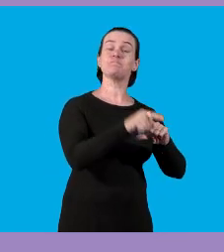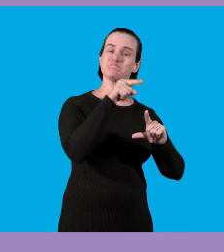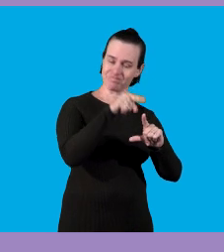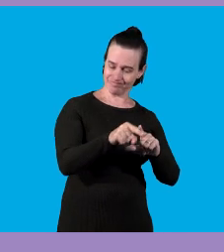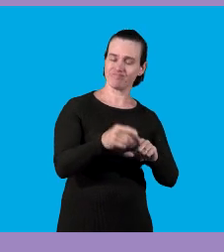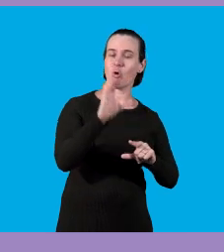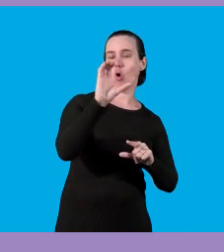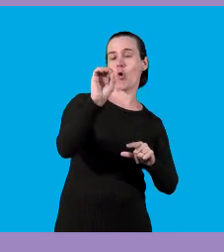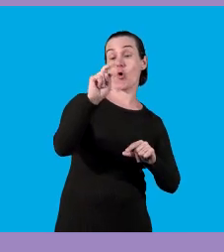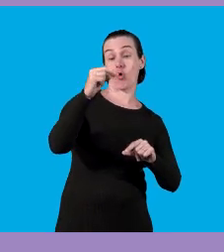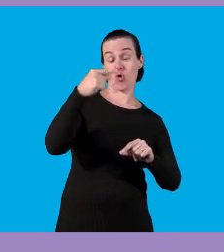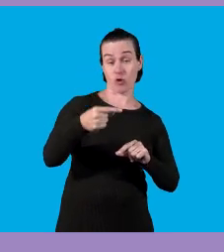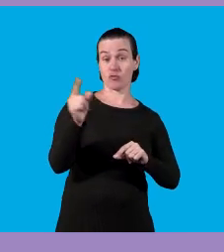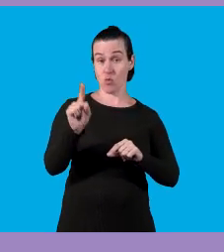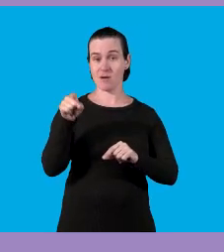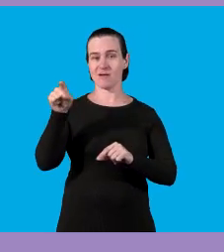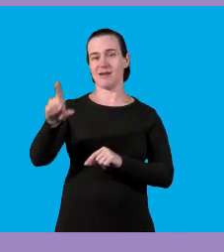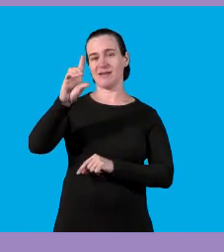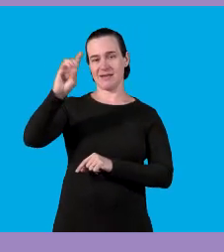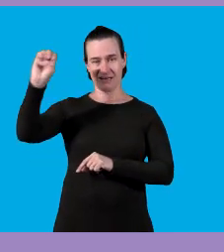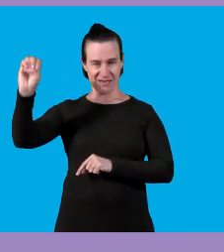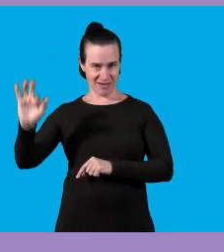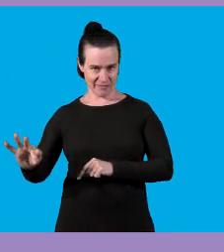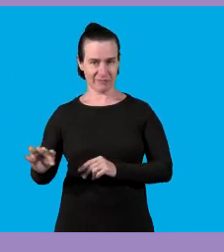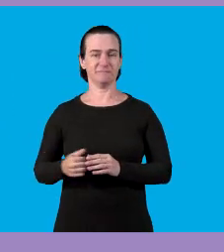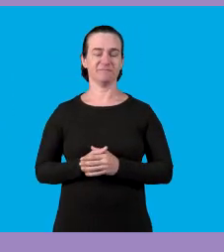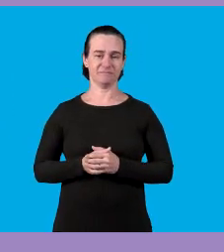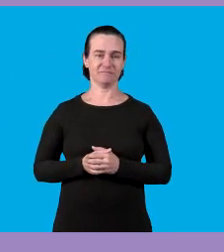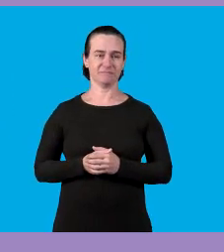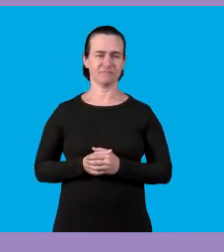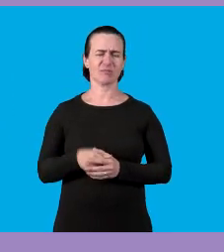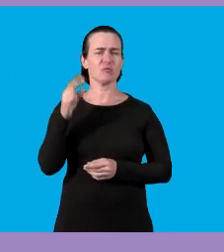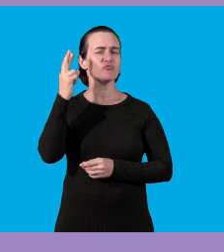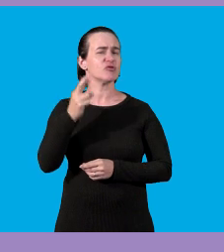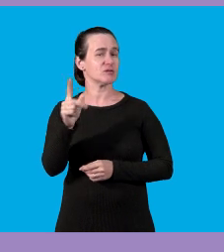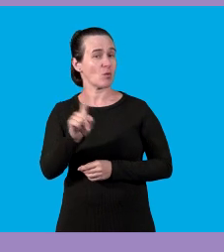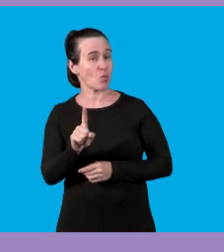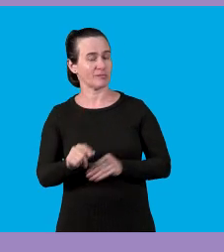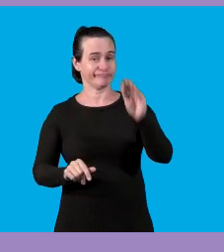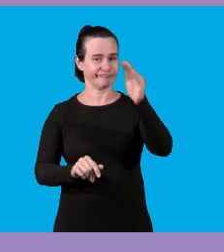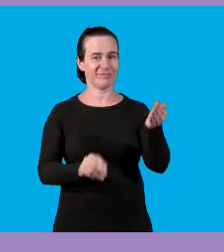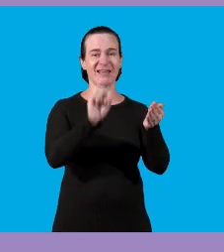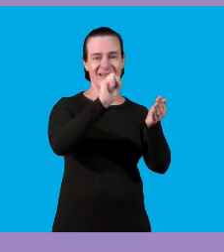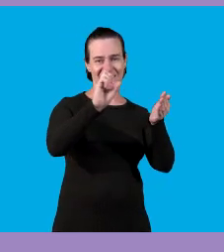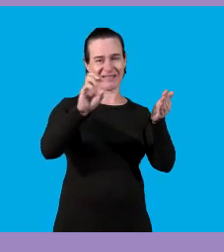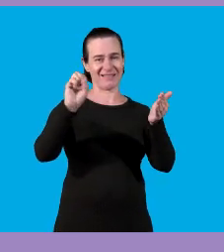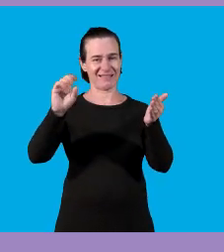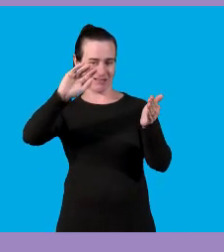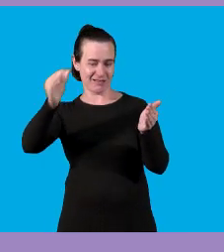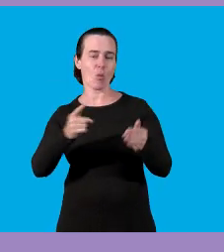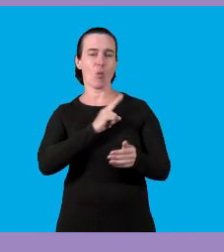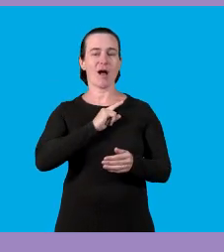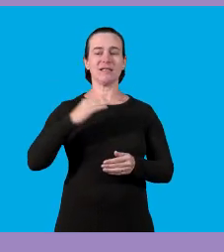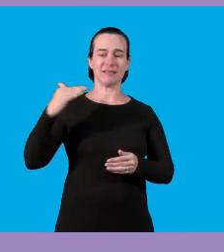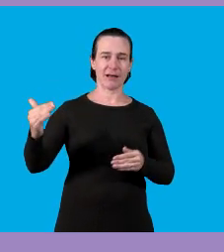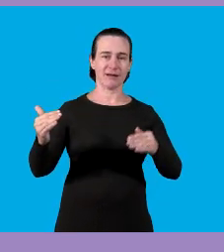is congruent to triangle DEF, and my reason then would be side,